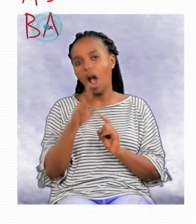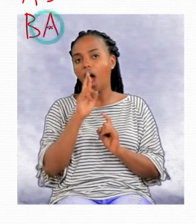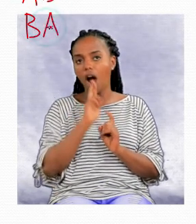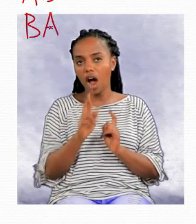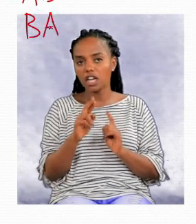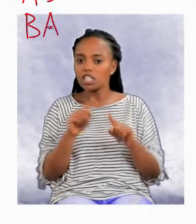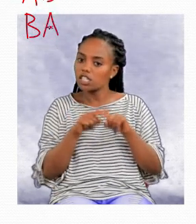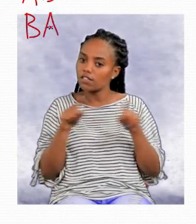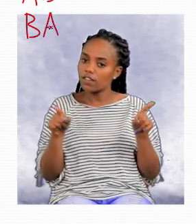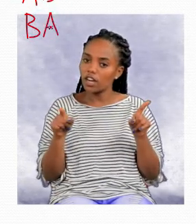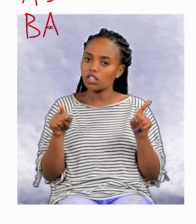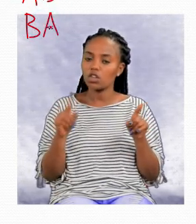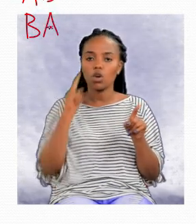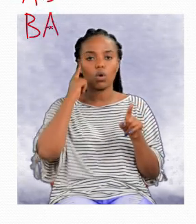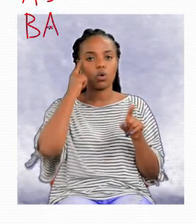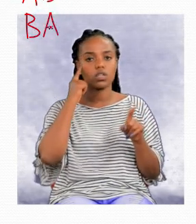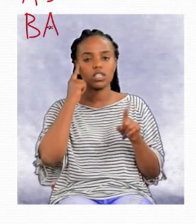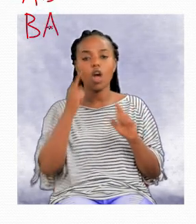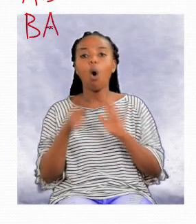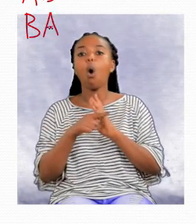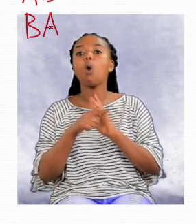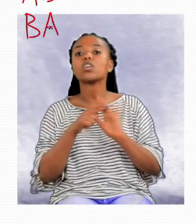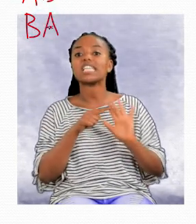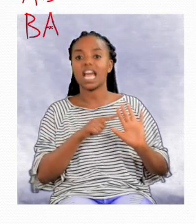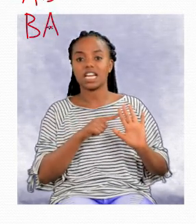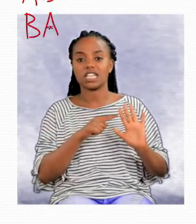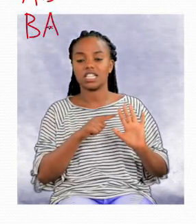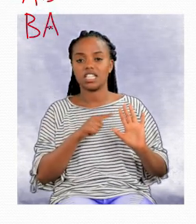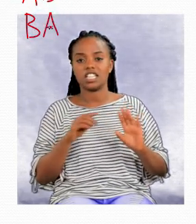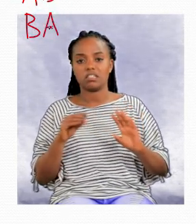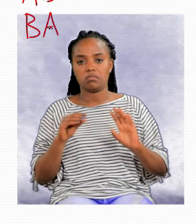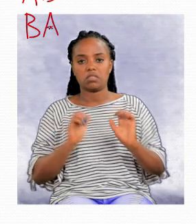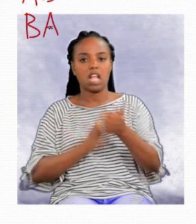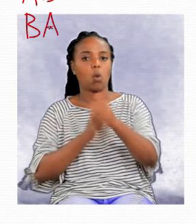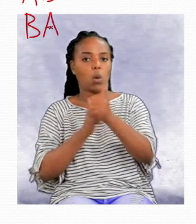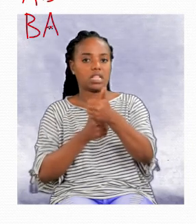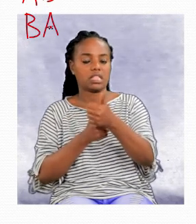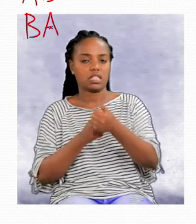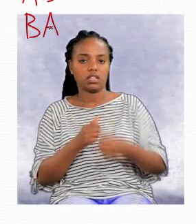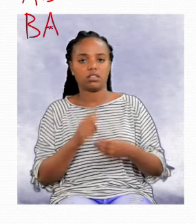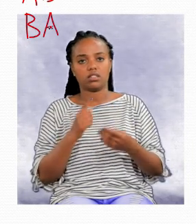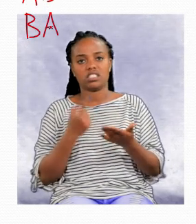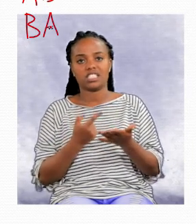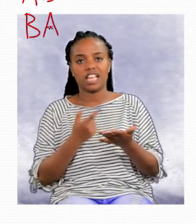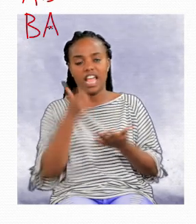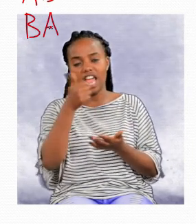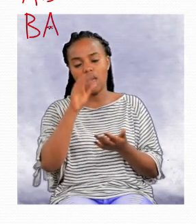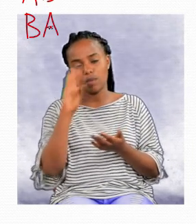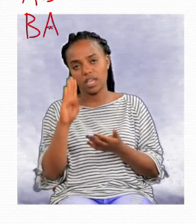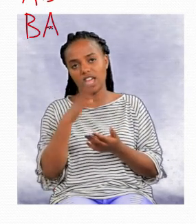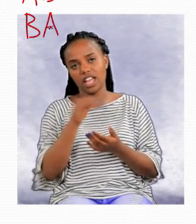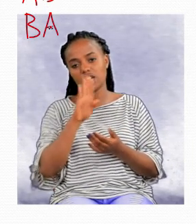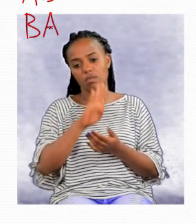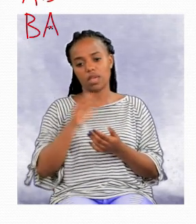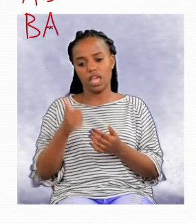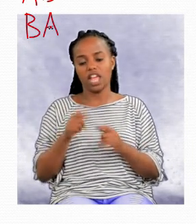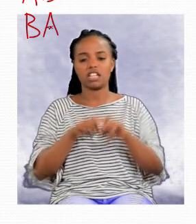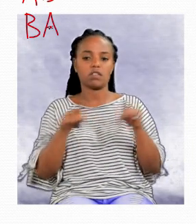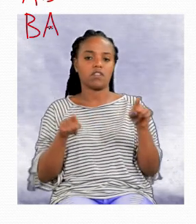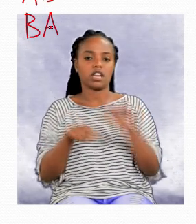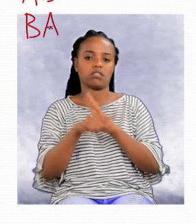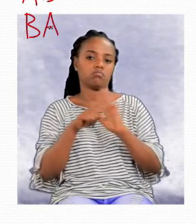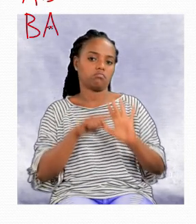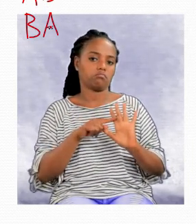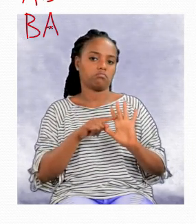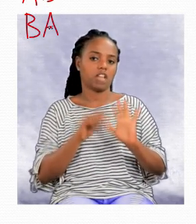BAR different, it considers the order, it gives attention for the order. So AB and BA are different